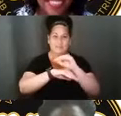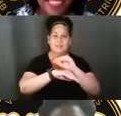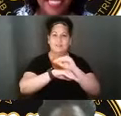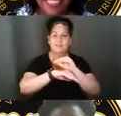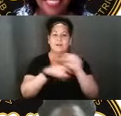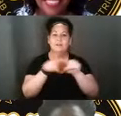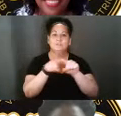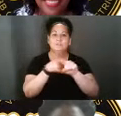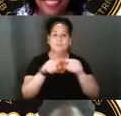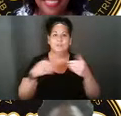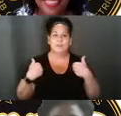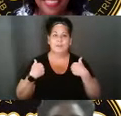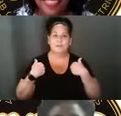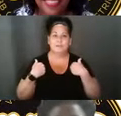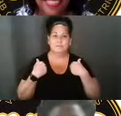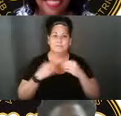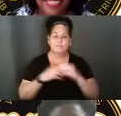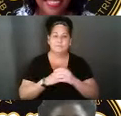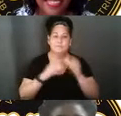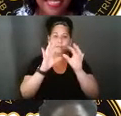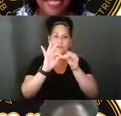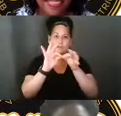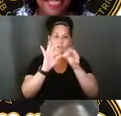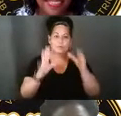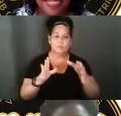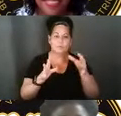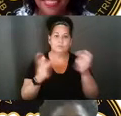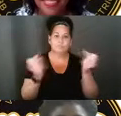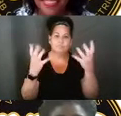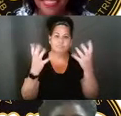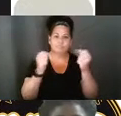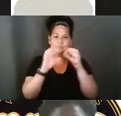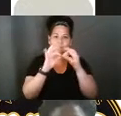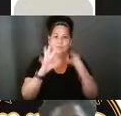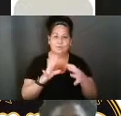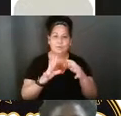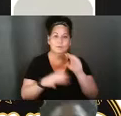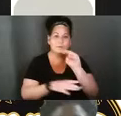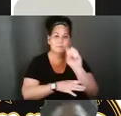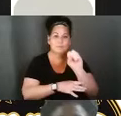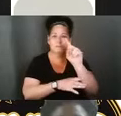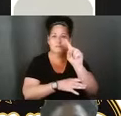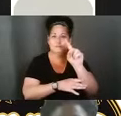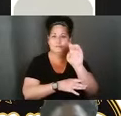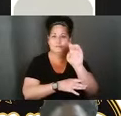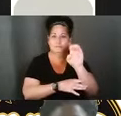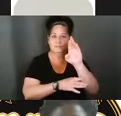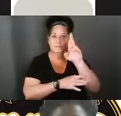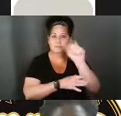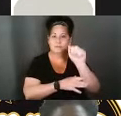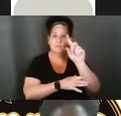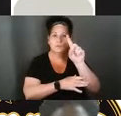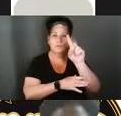And we have our interpreter, our sign language interpreter, Ms. Deborah Duke, joining us, and I'm gonna go ahead